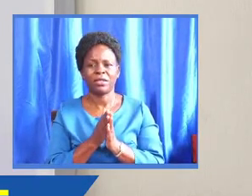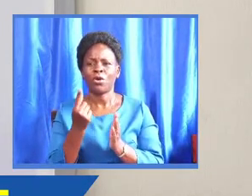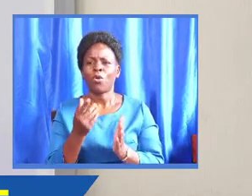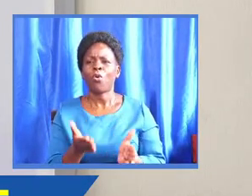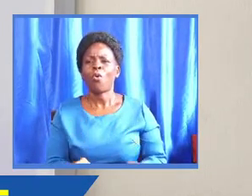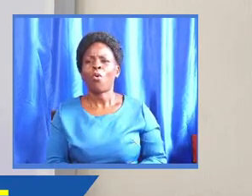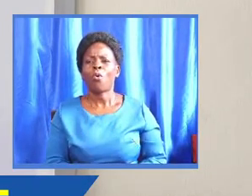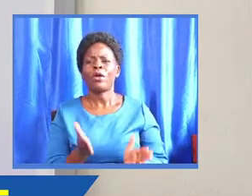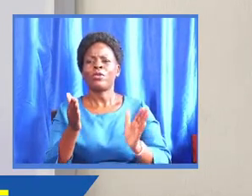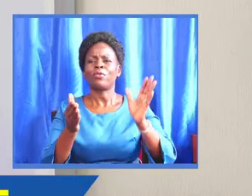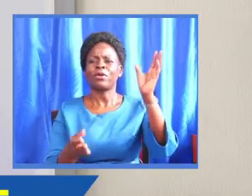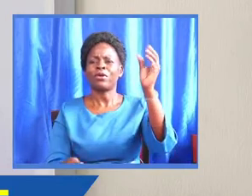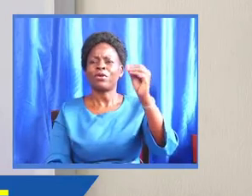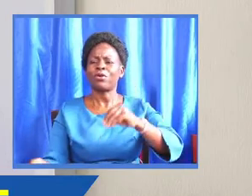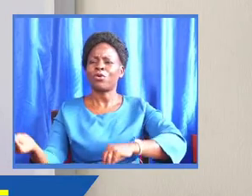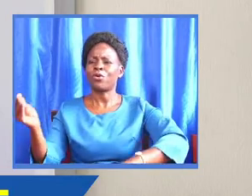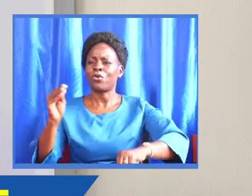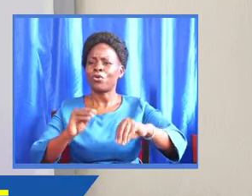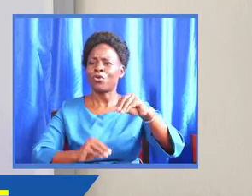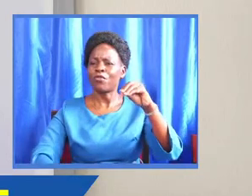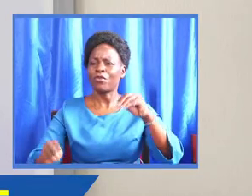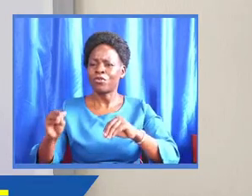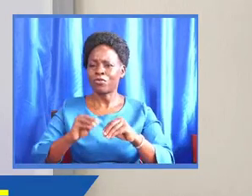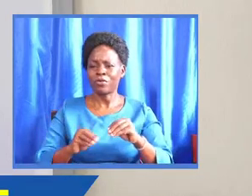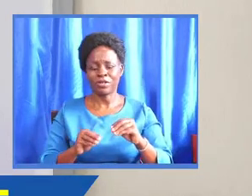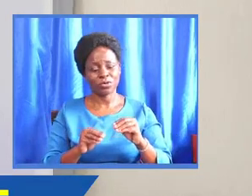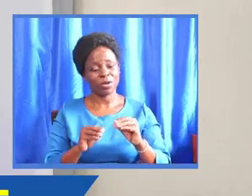way of contributing to our gross domestic